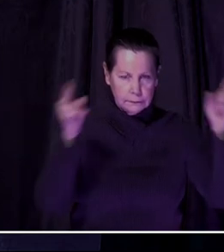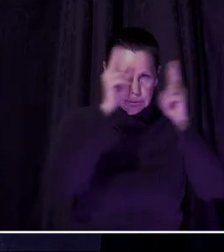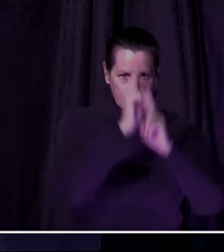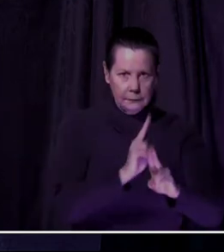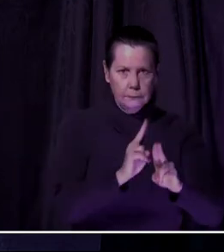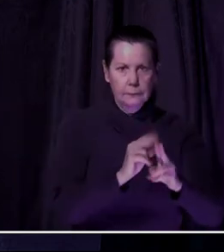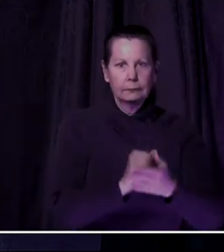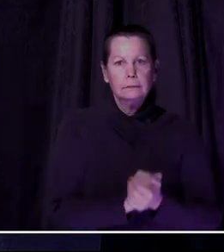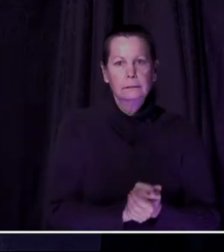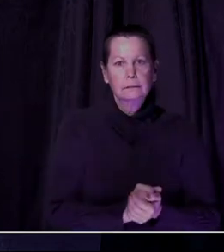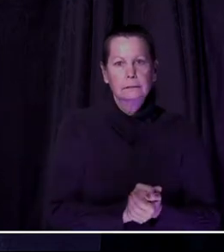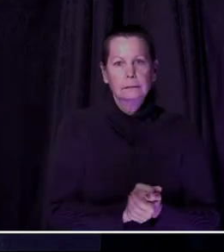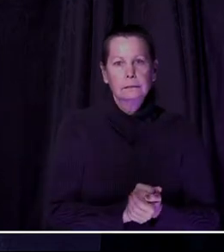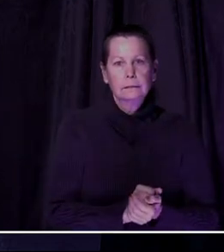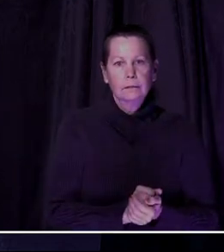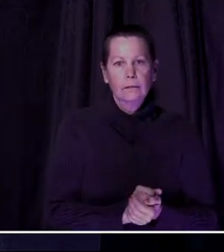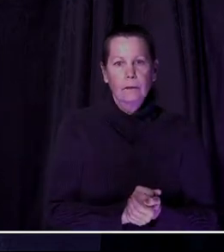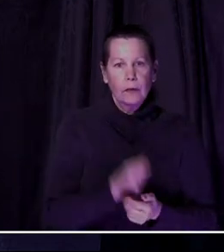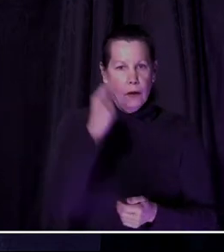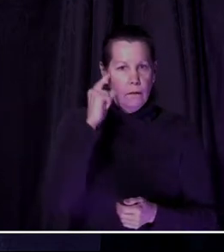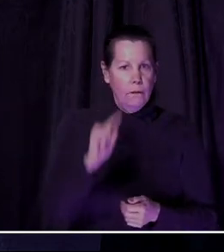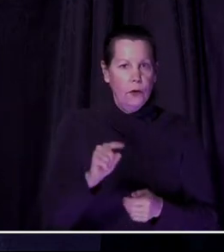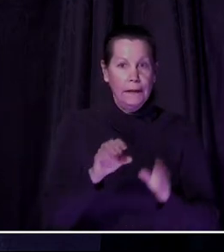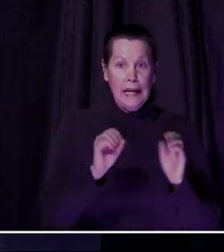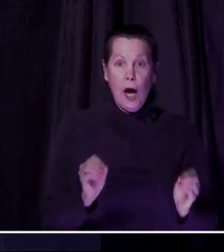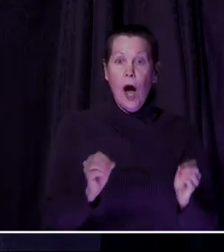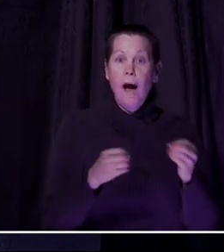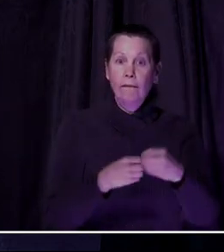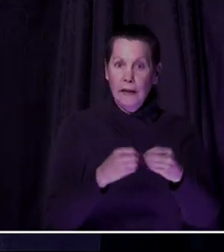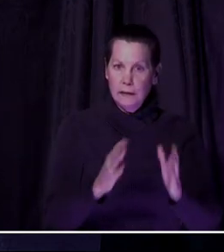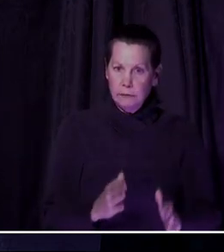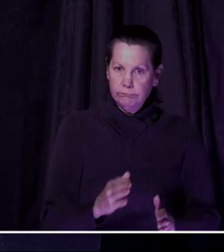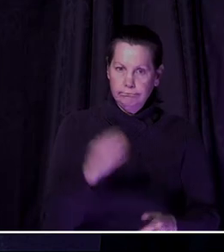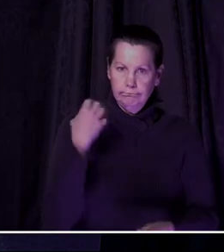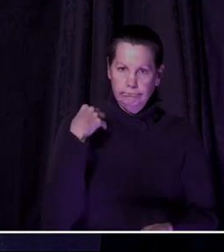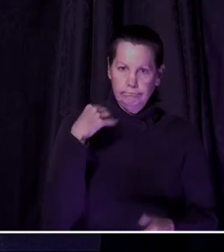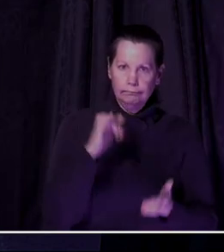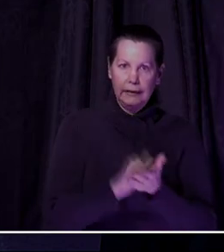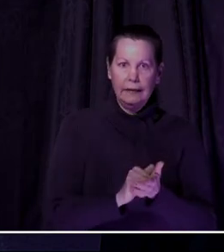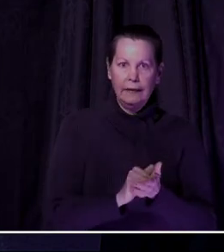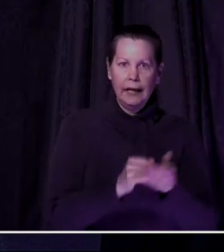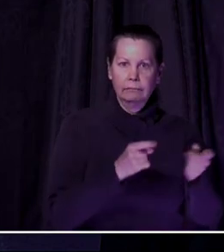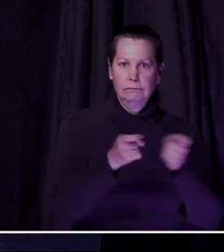we still pay them honor for the office that they're holding.